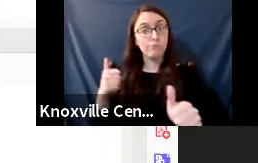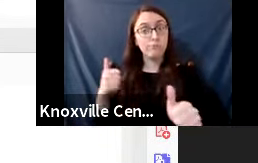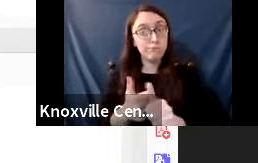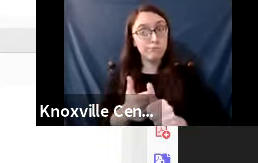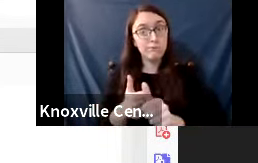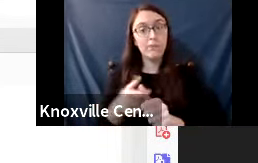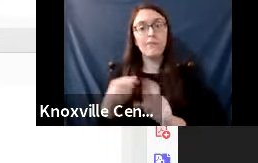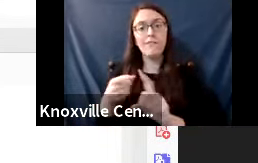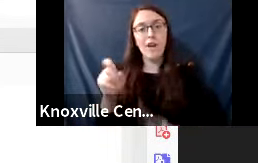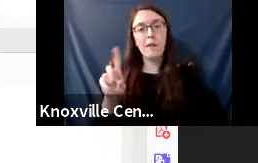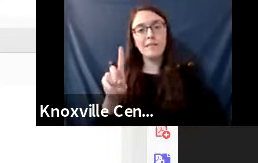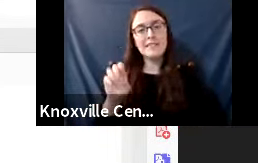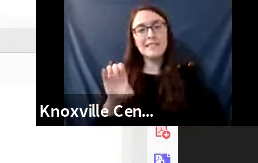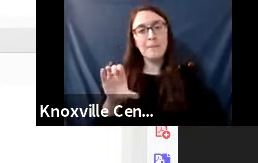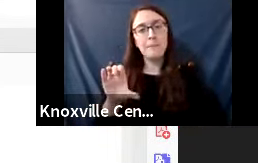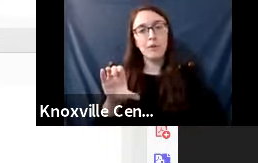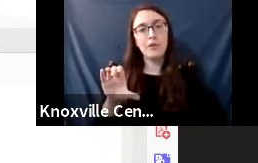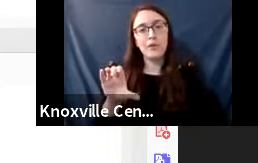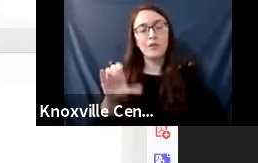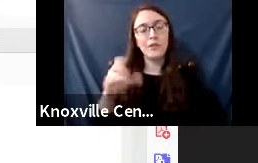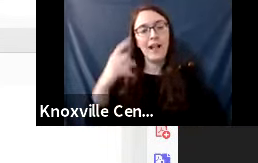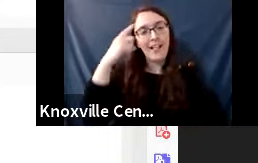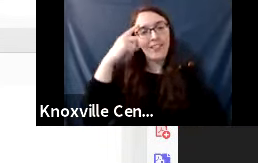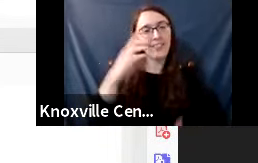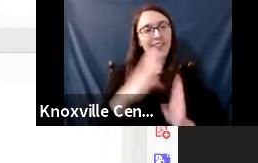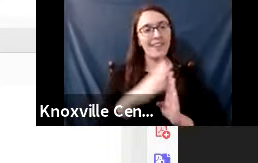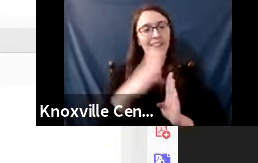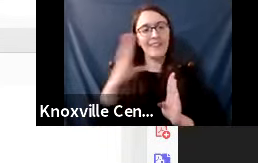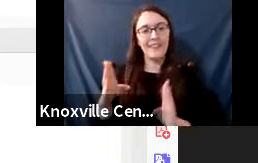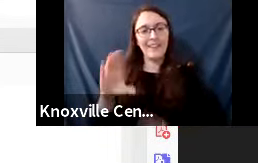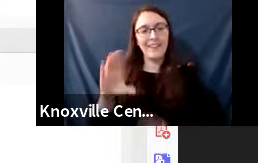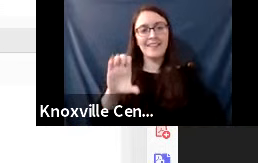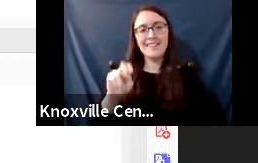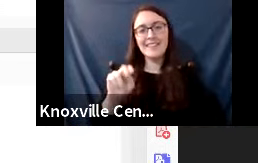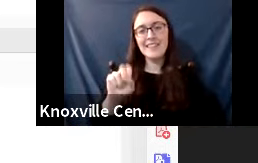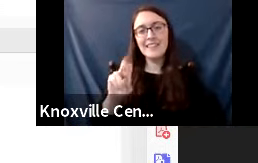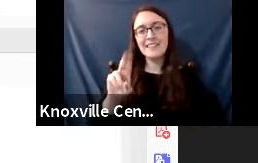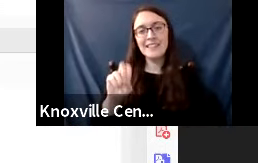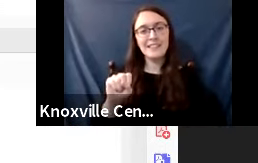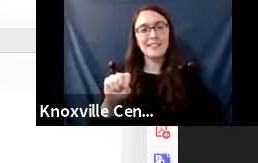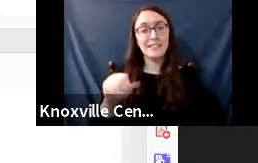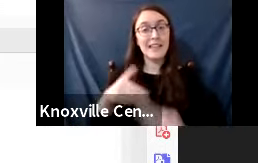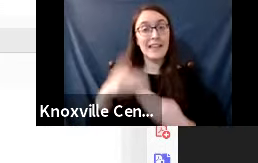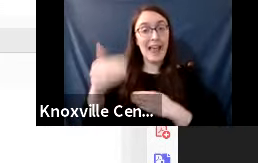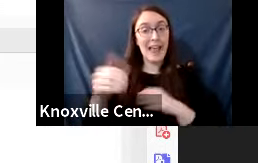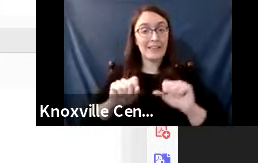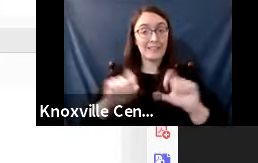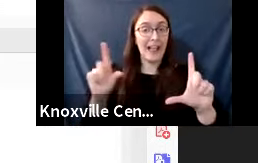And so I think the next slide, the census, tells us a better story. So next slide, please.